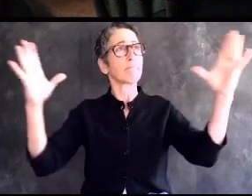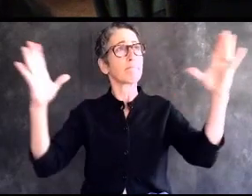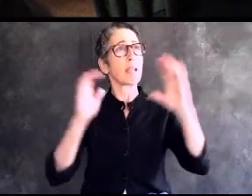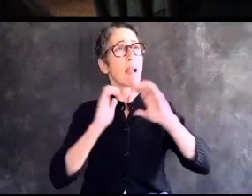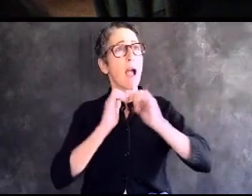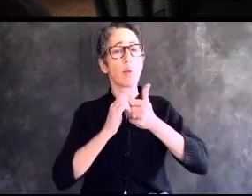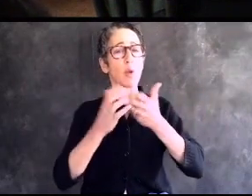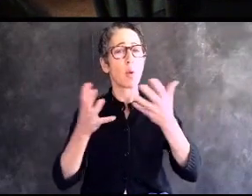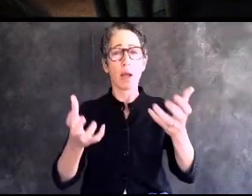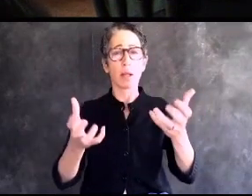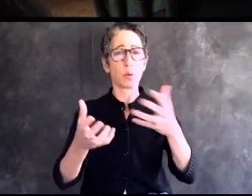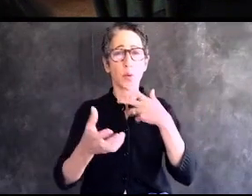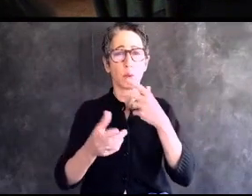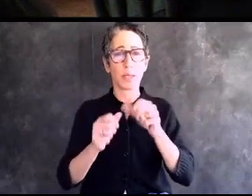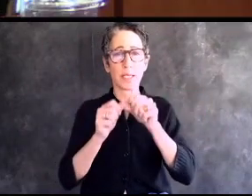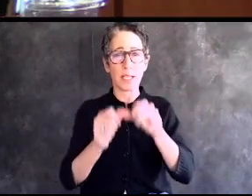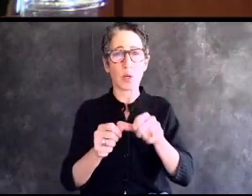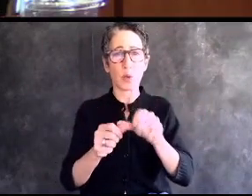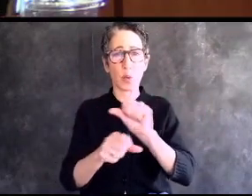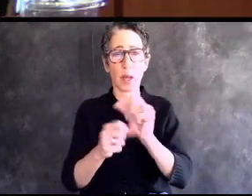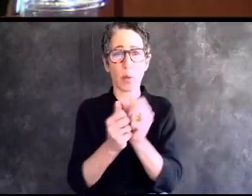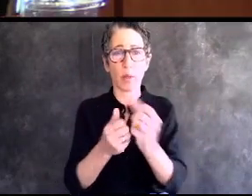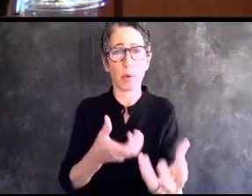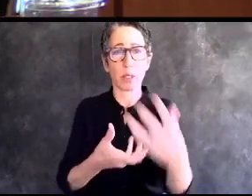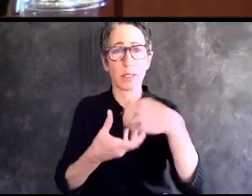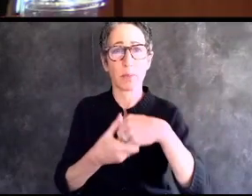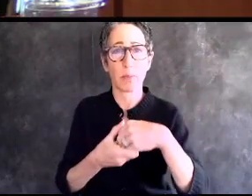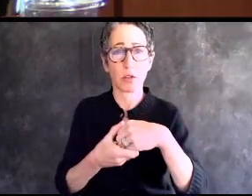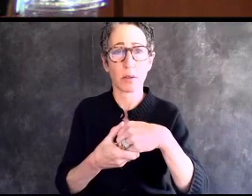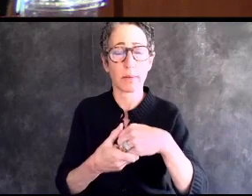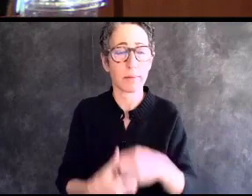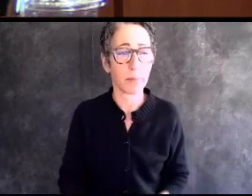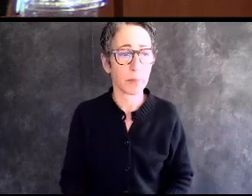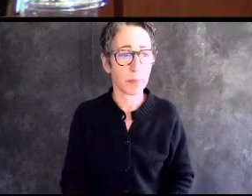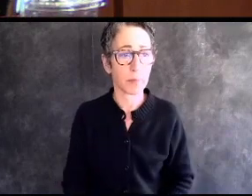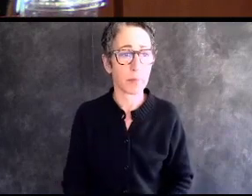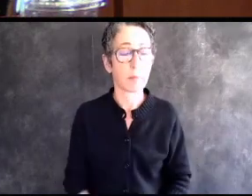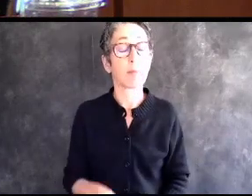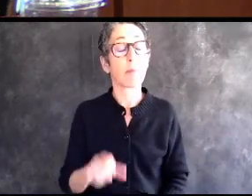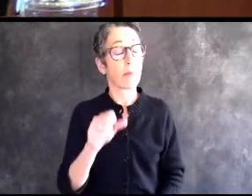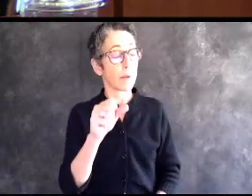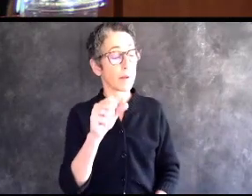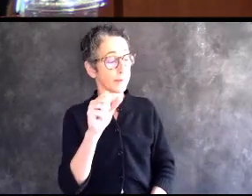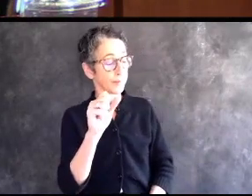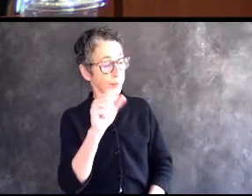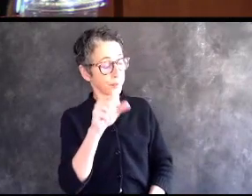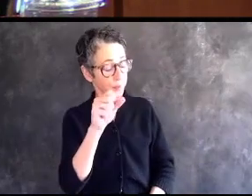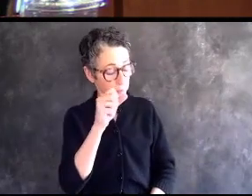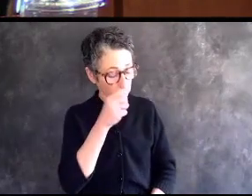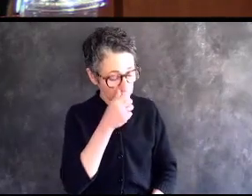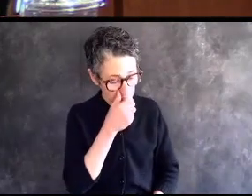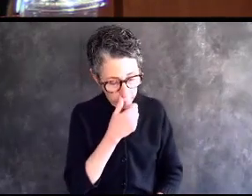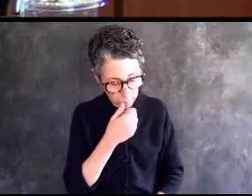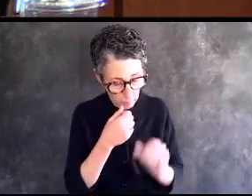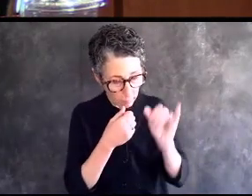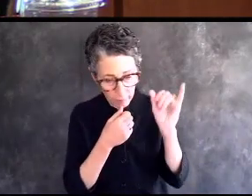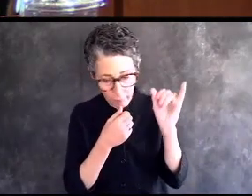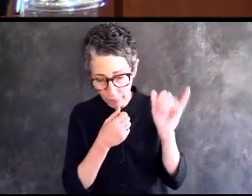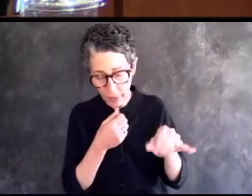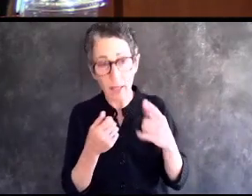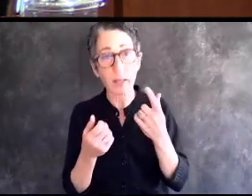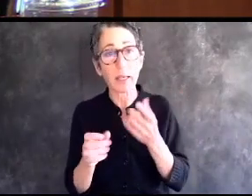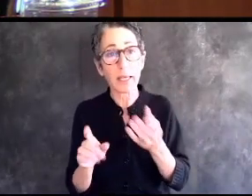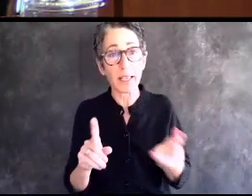the V-Taiwan experiment was very helpful in the sense that it convinced the Korea Public Service